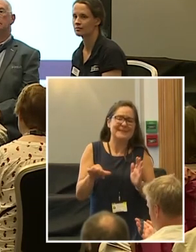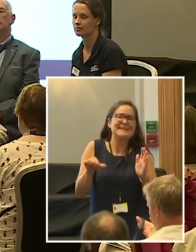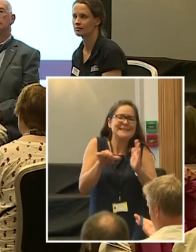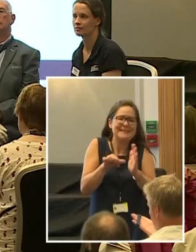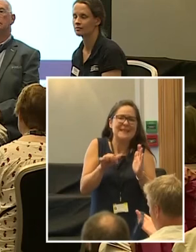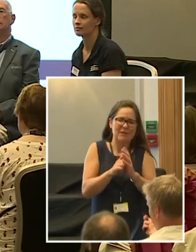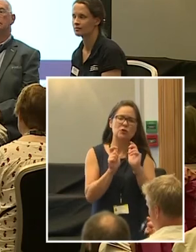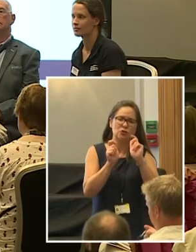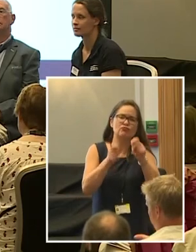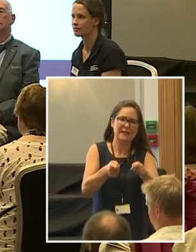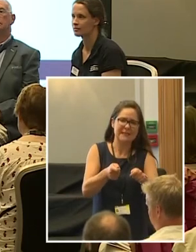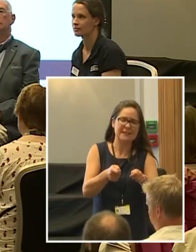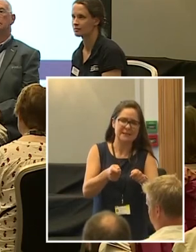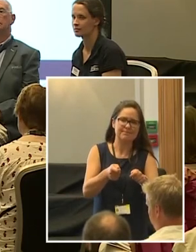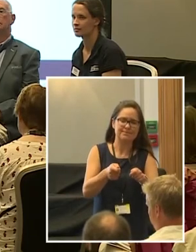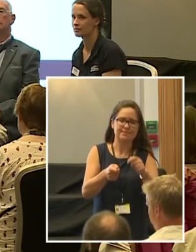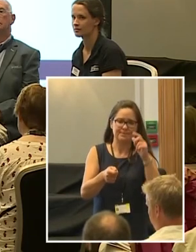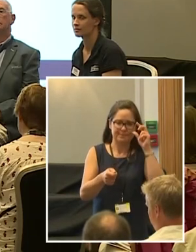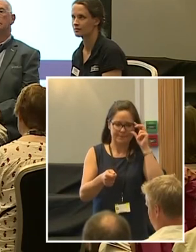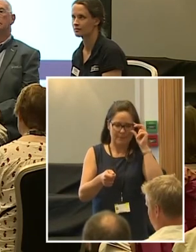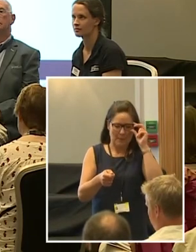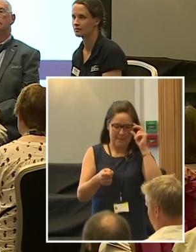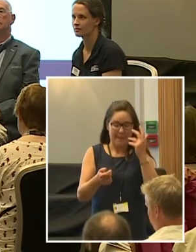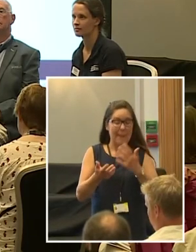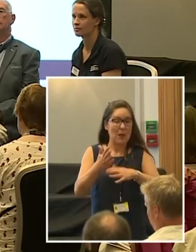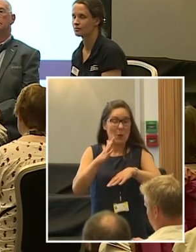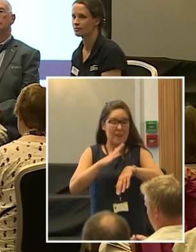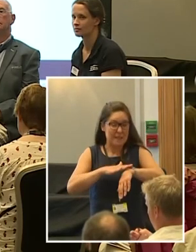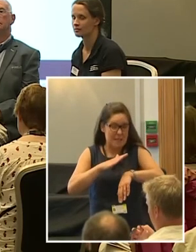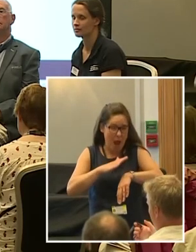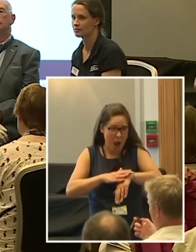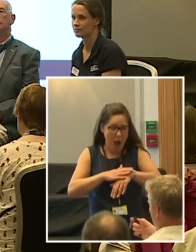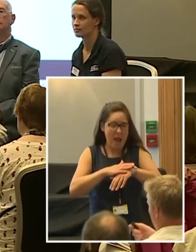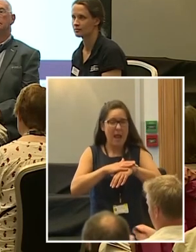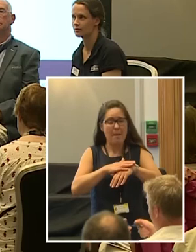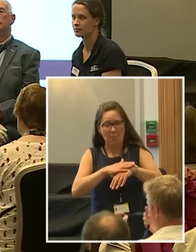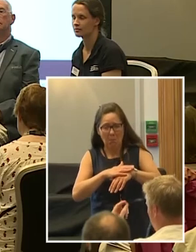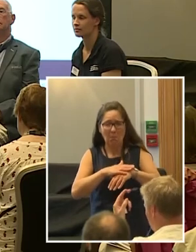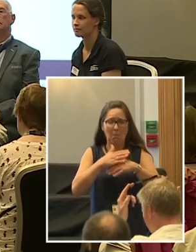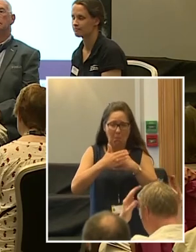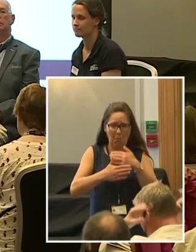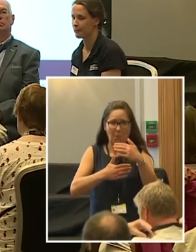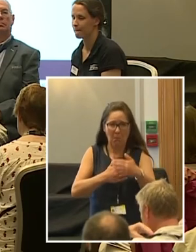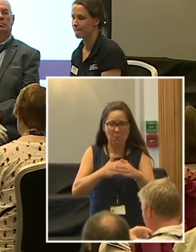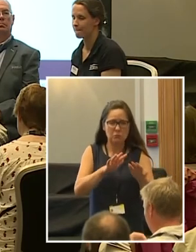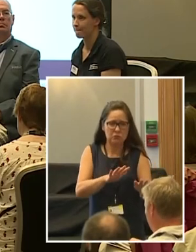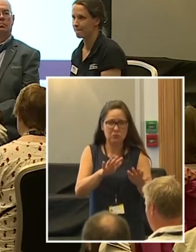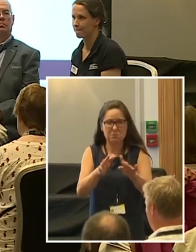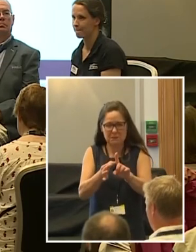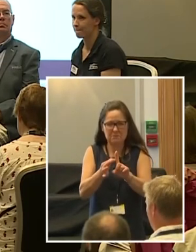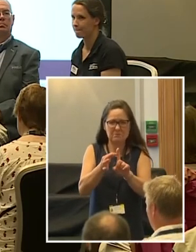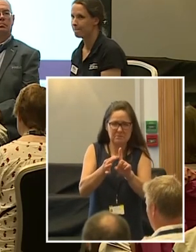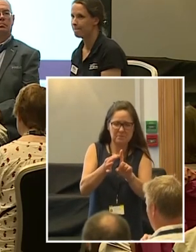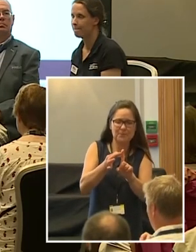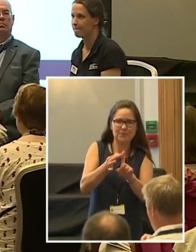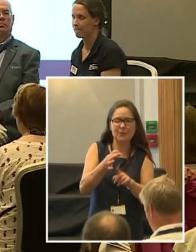treat. Normally with time, things ameliorate and do get better. And there are a few specialists in the